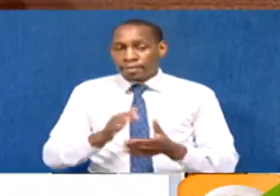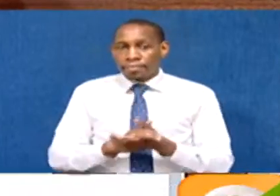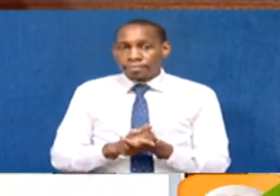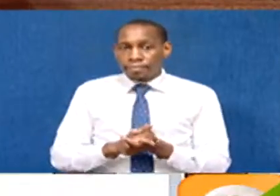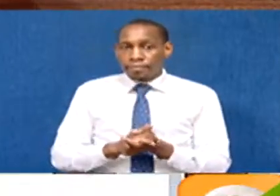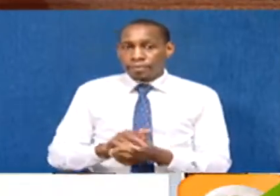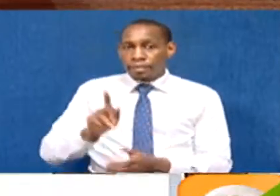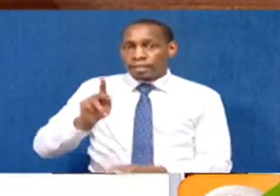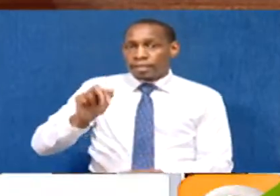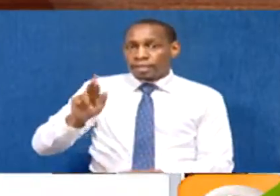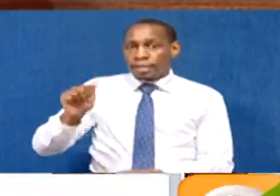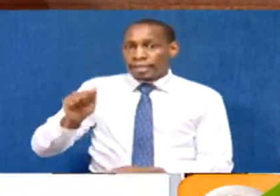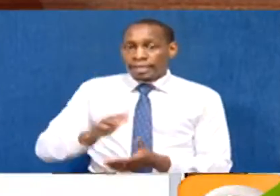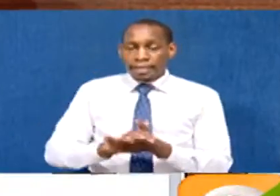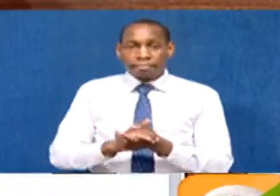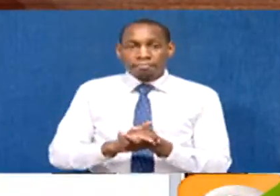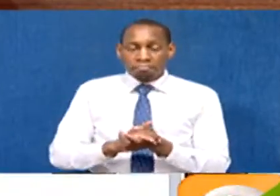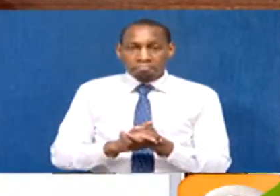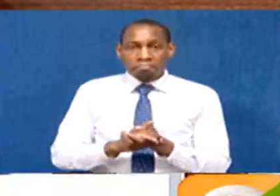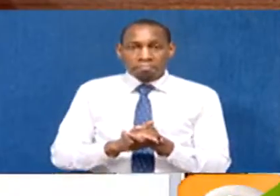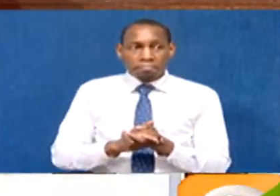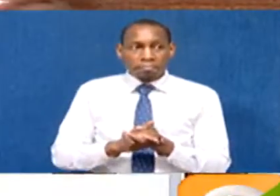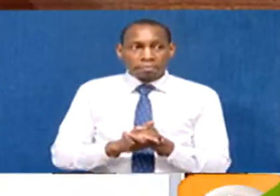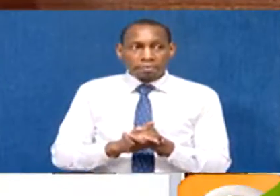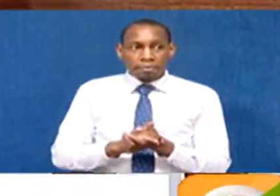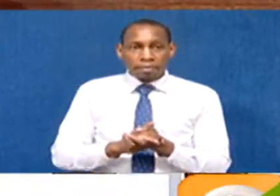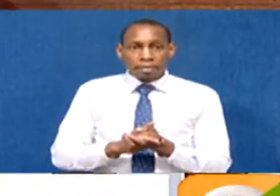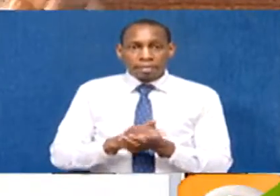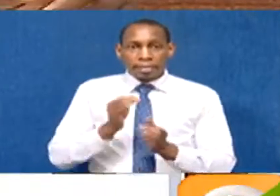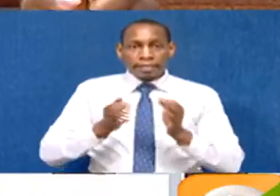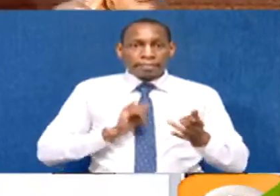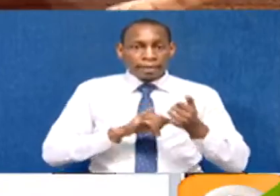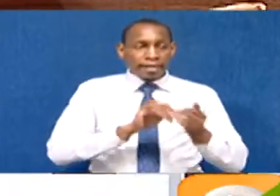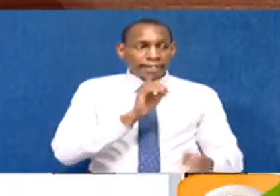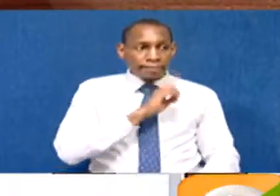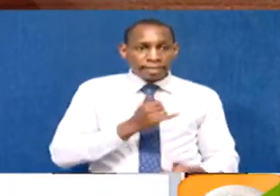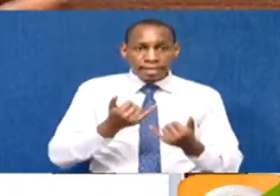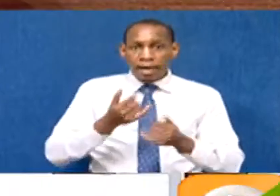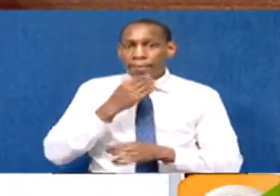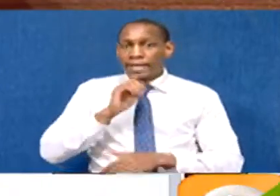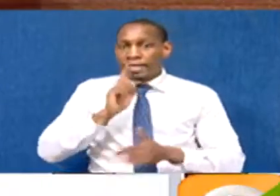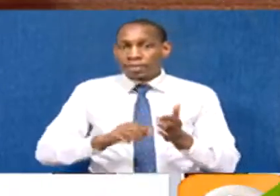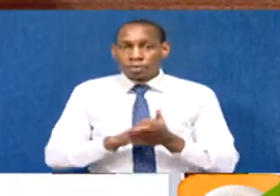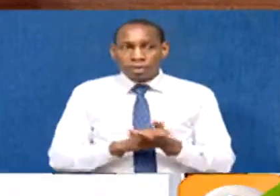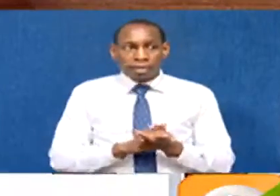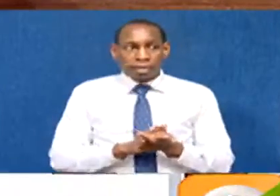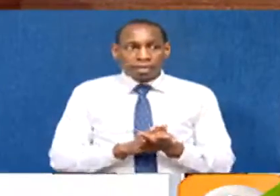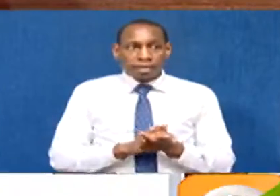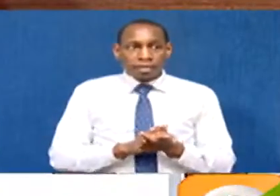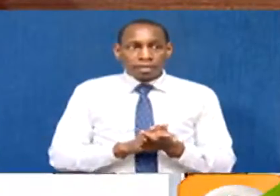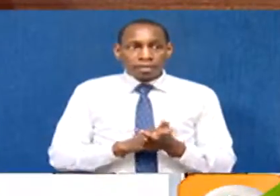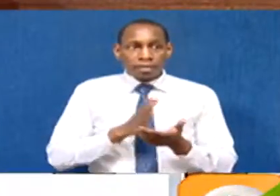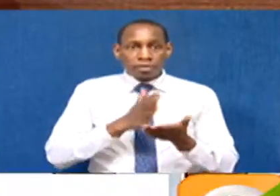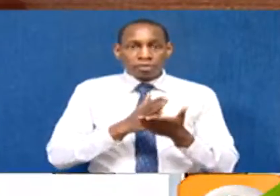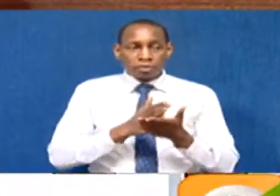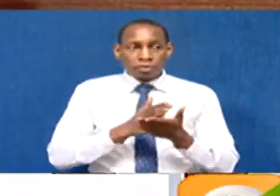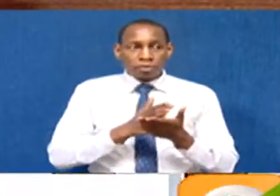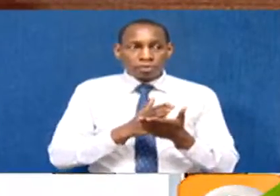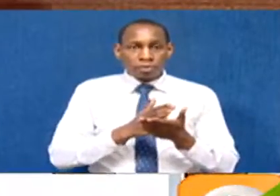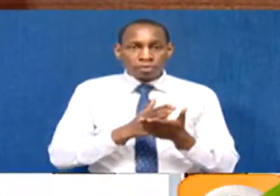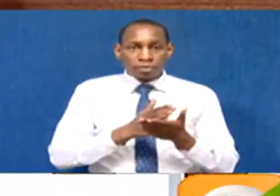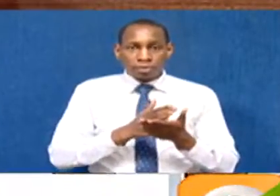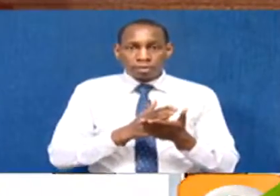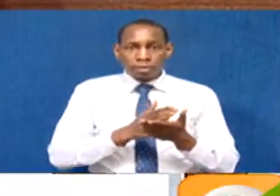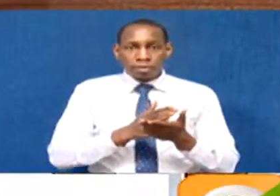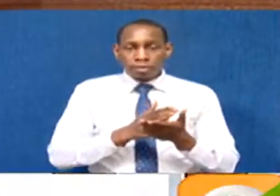in Kandara or elsewhere, you know, if you're married in there, then the man will say, this one I played with him in class 3. This